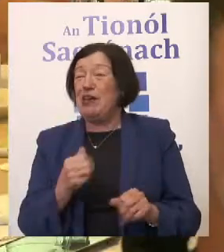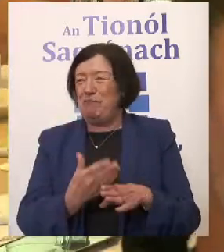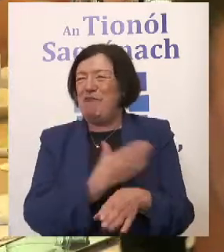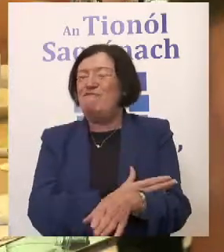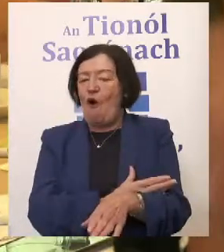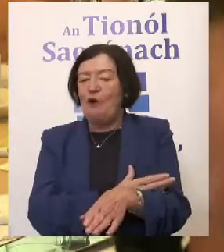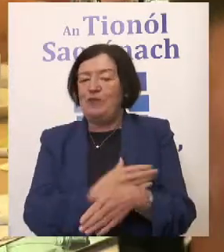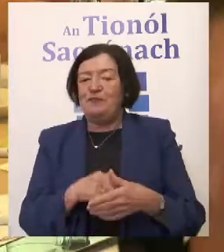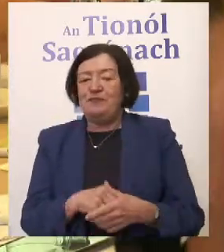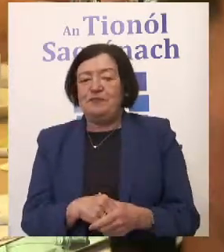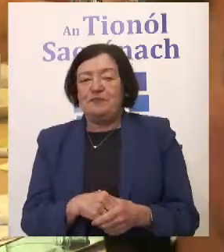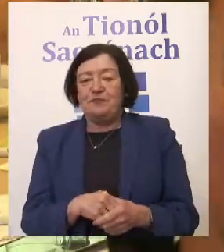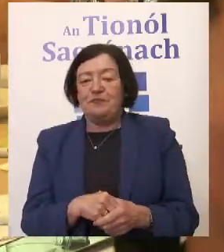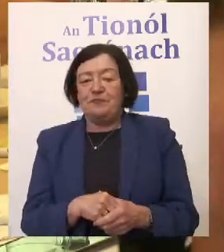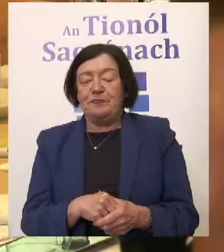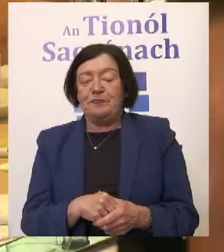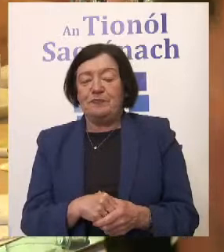So